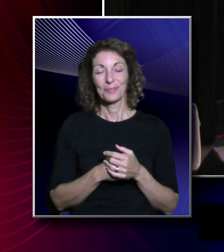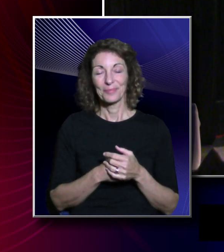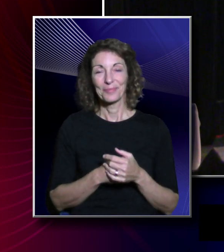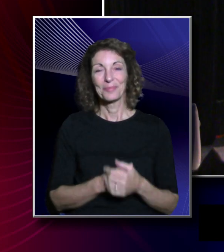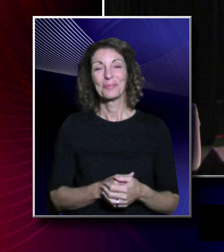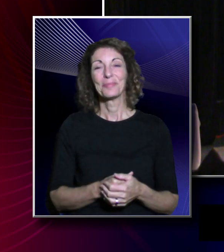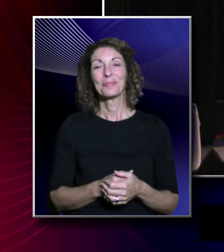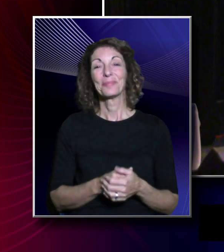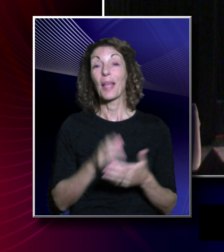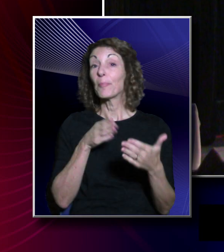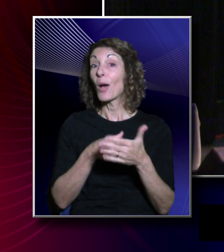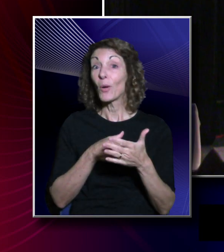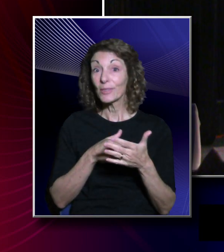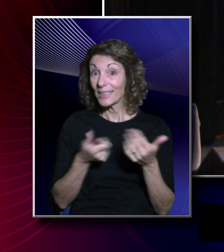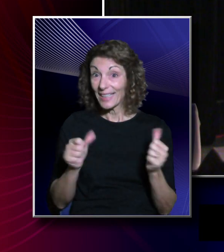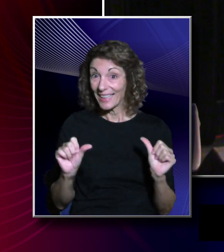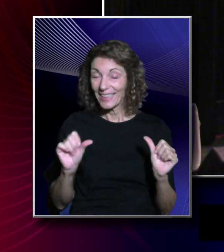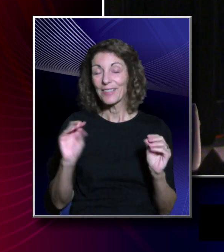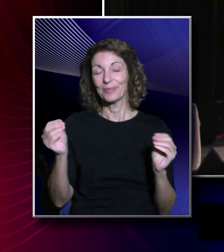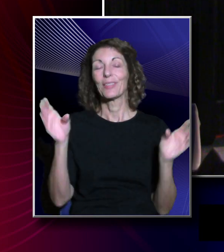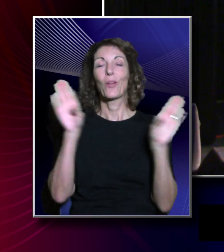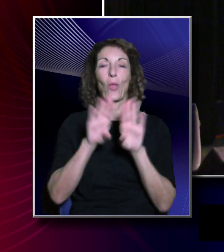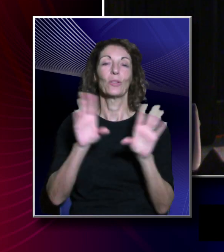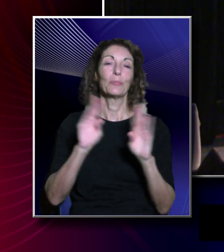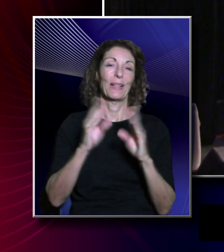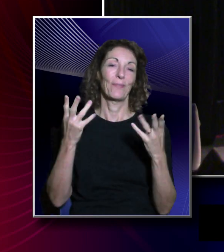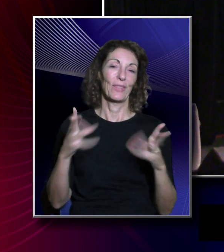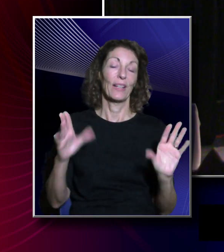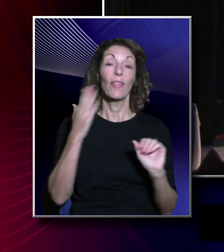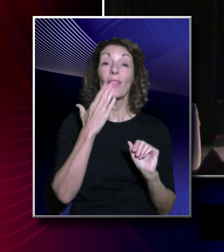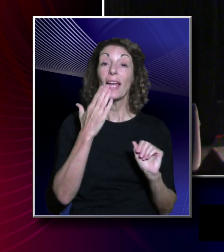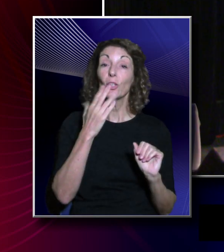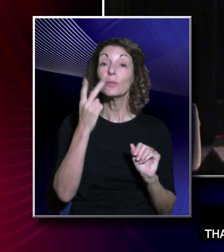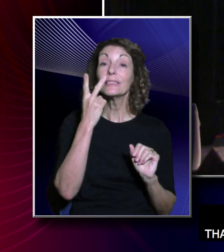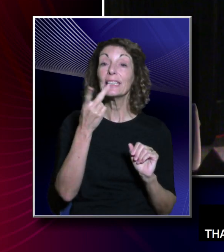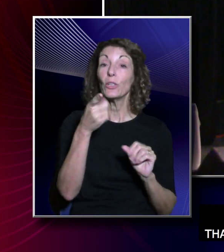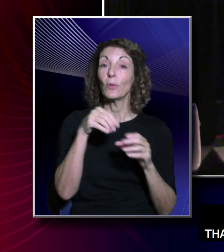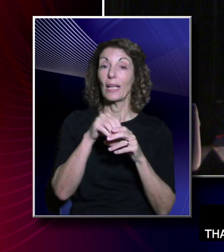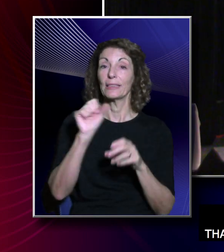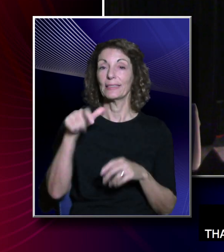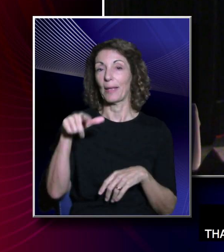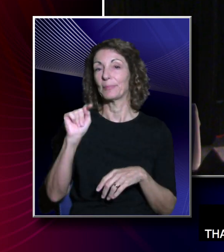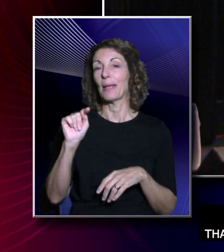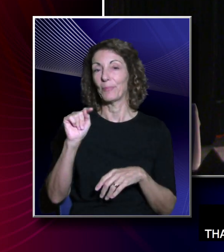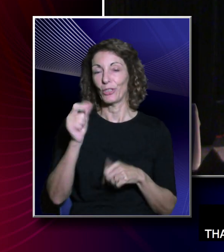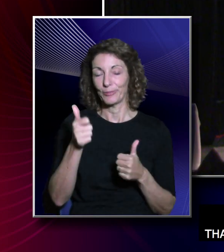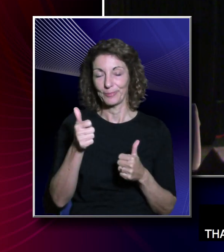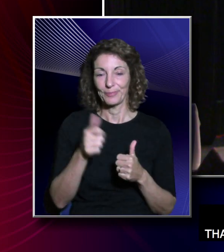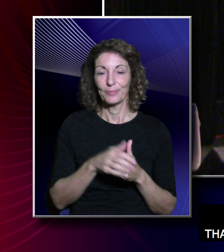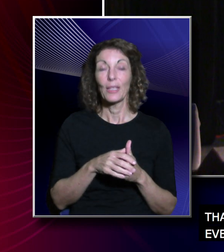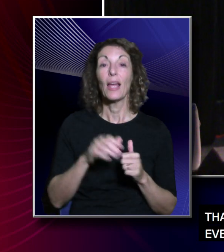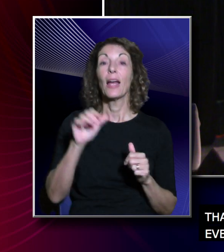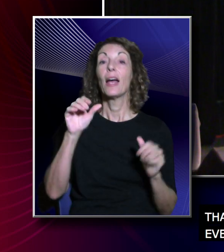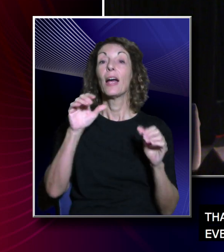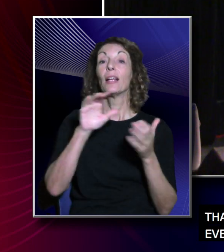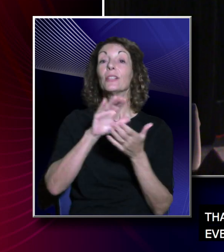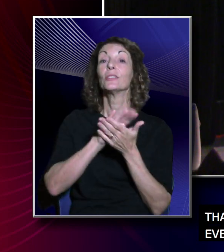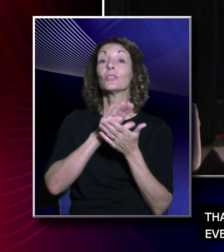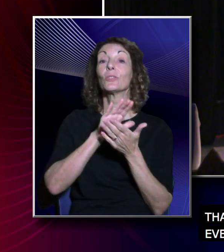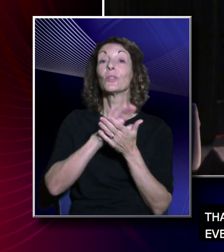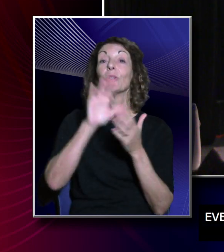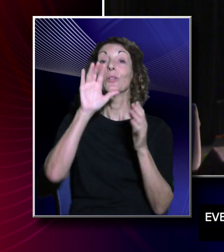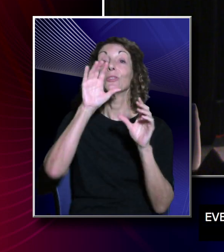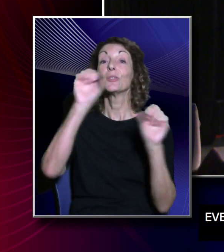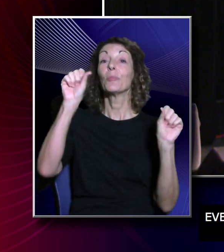on that one. Opposed? All right, we're adjourned. Thank you very much. We'll see you in September, everybody. Not yet. Go No, I to know. the